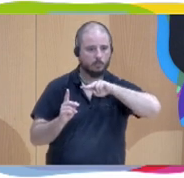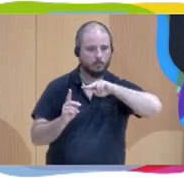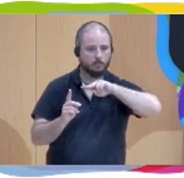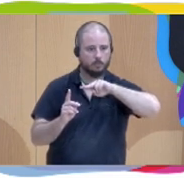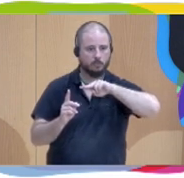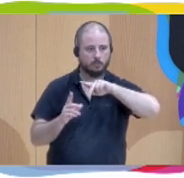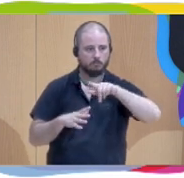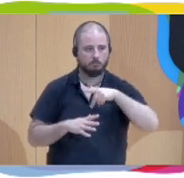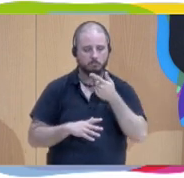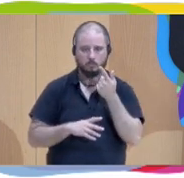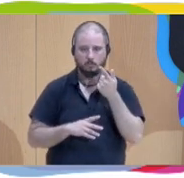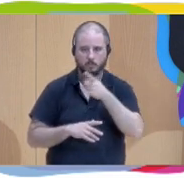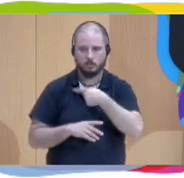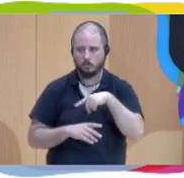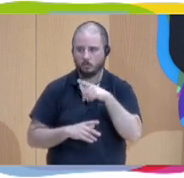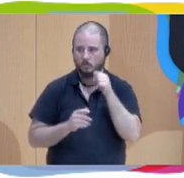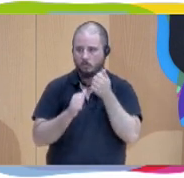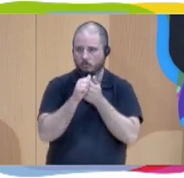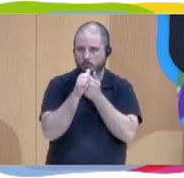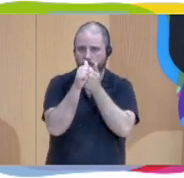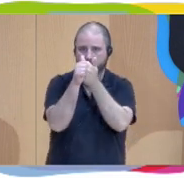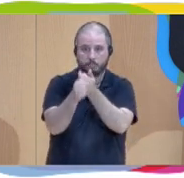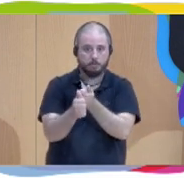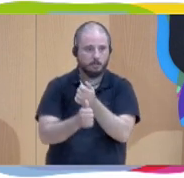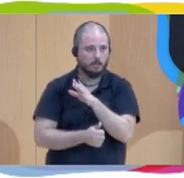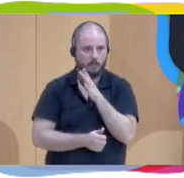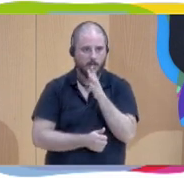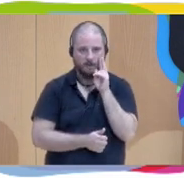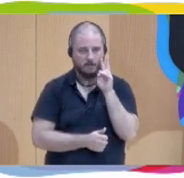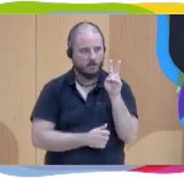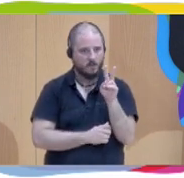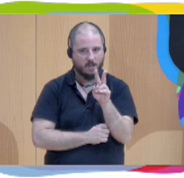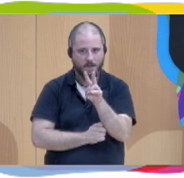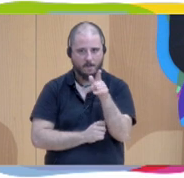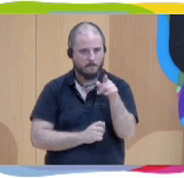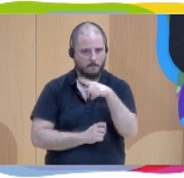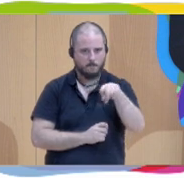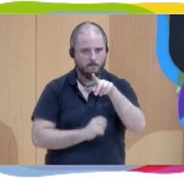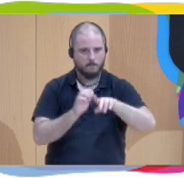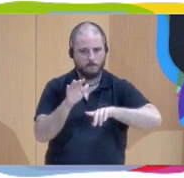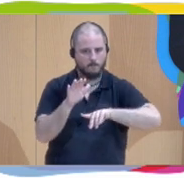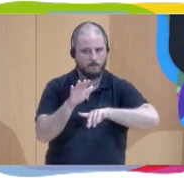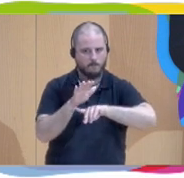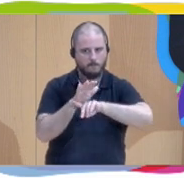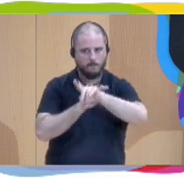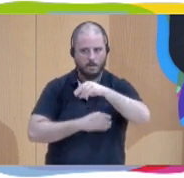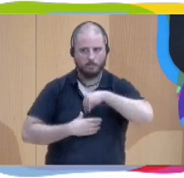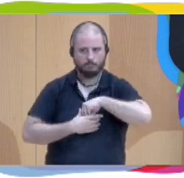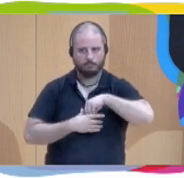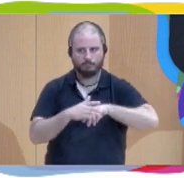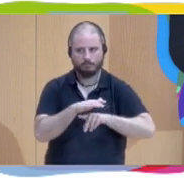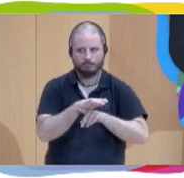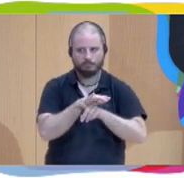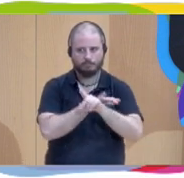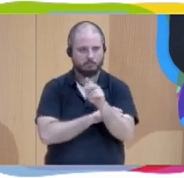of each participant and note the inner growth that you have had. You all trainees have